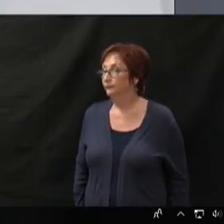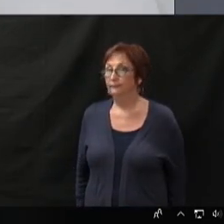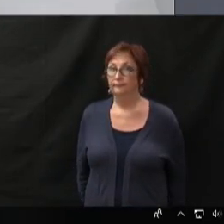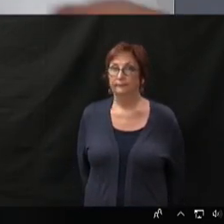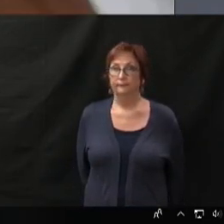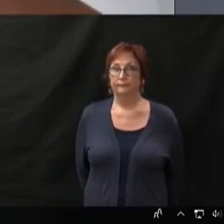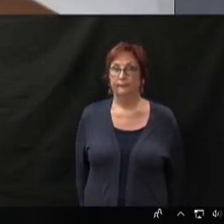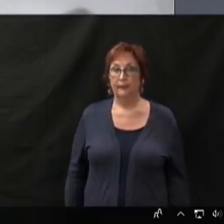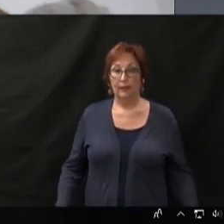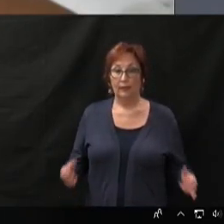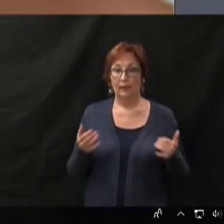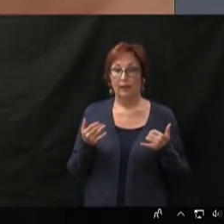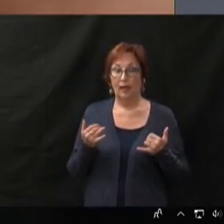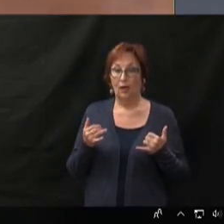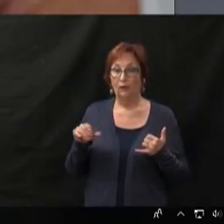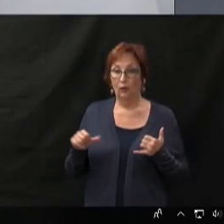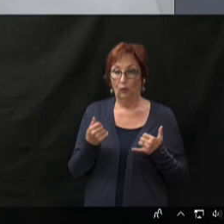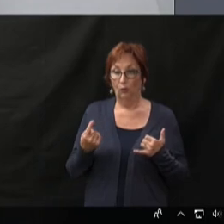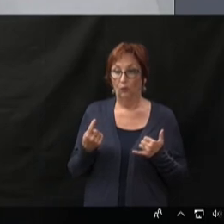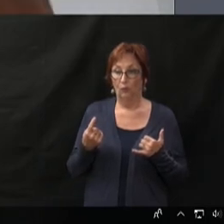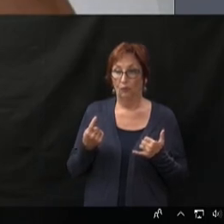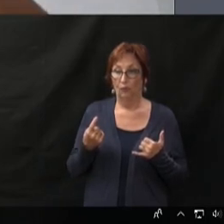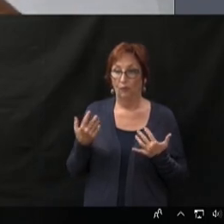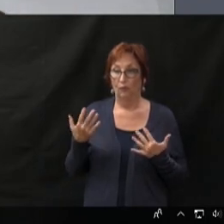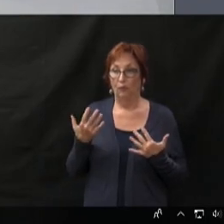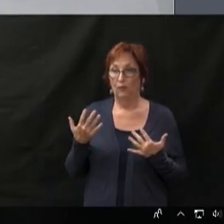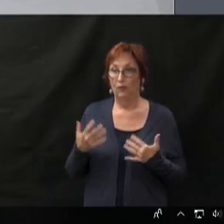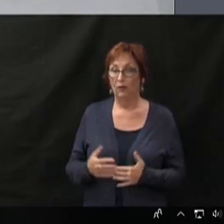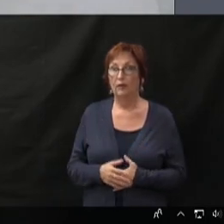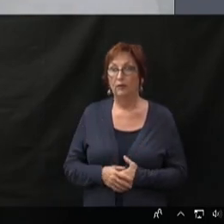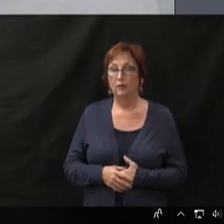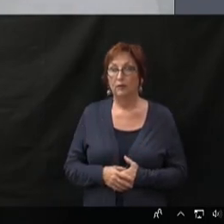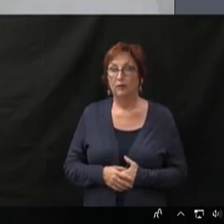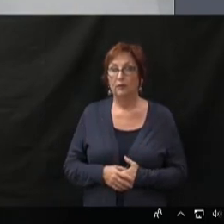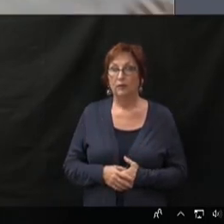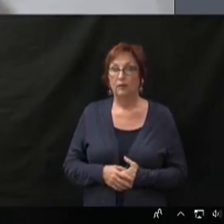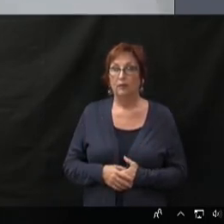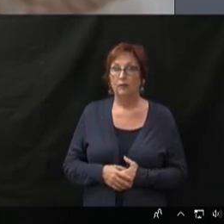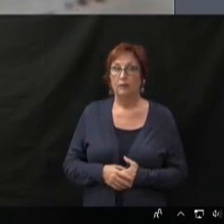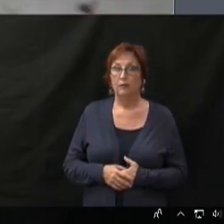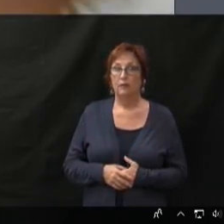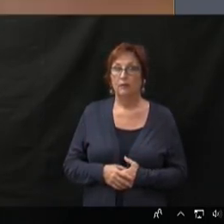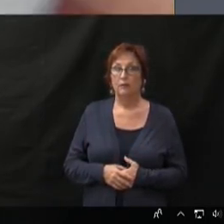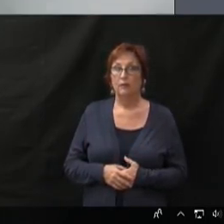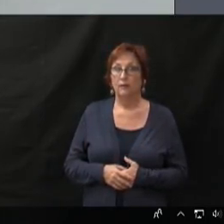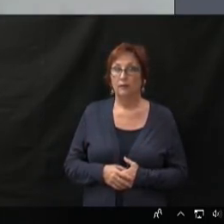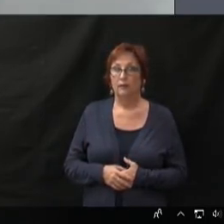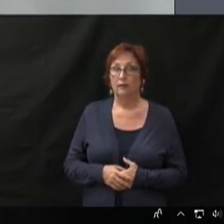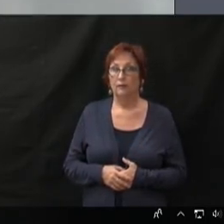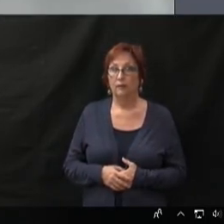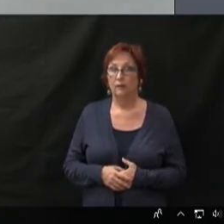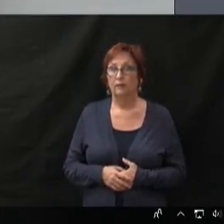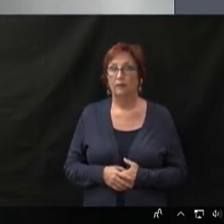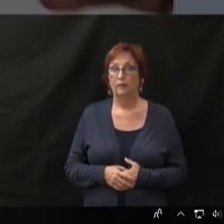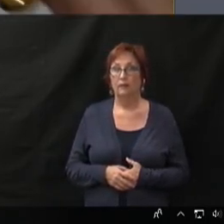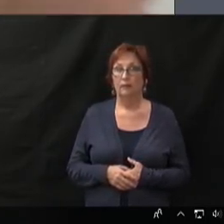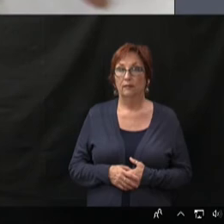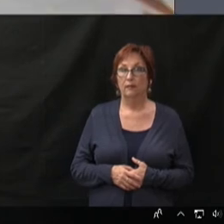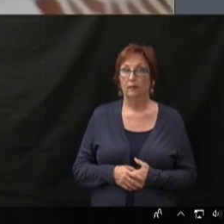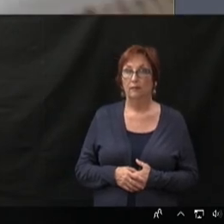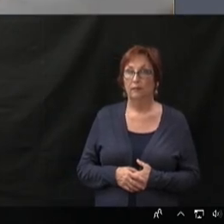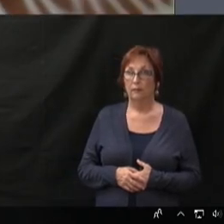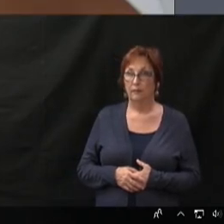now, the other one is, we can also spell the k with a k.